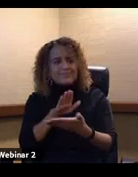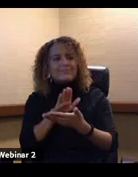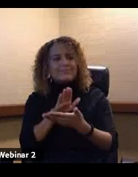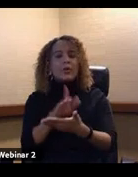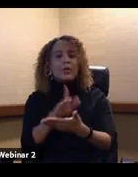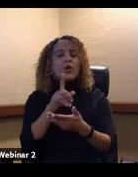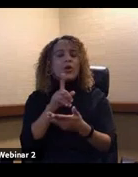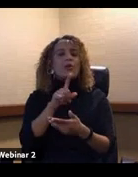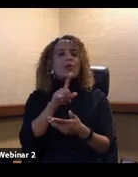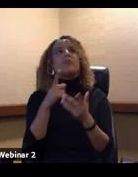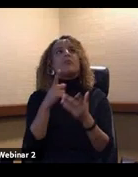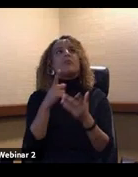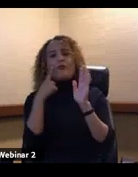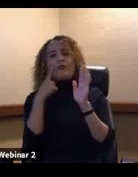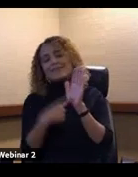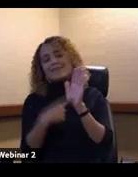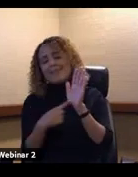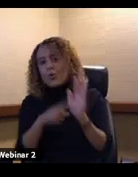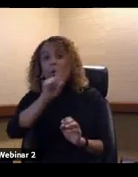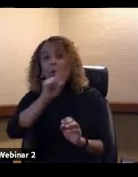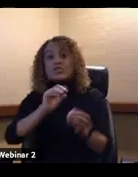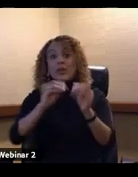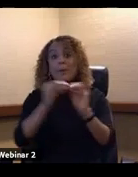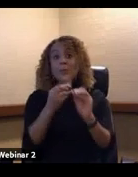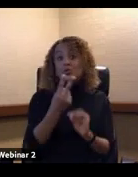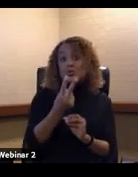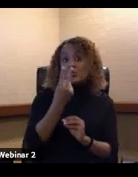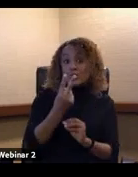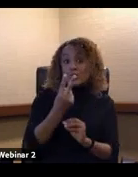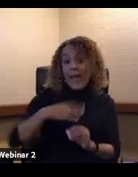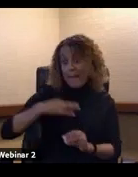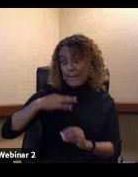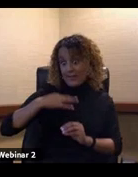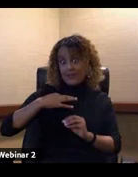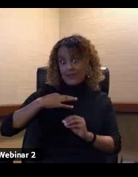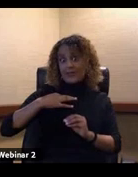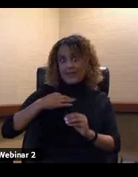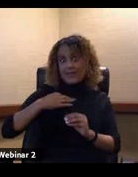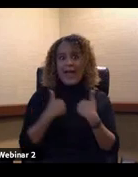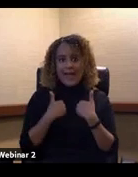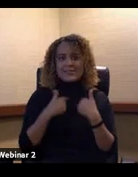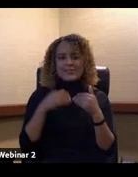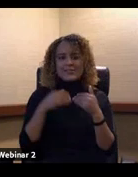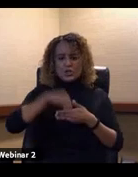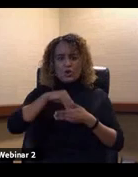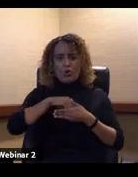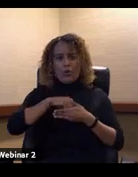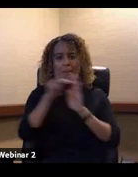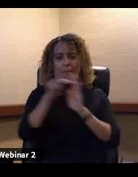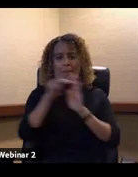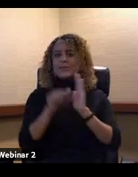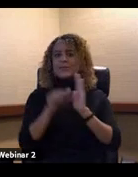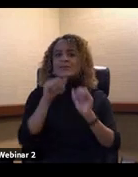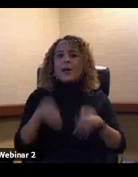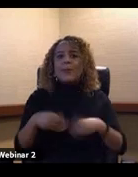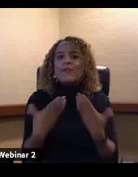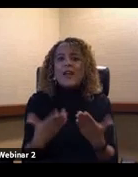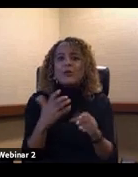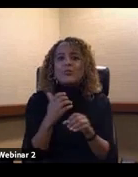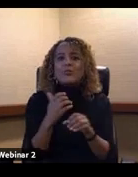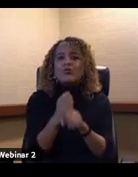been, for example, question 2, which the applicant indicates that they do indeed have internal policies, but they do